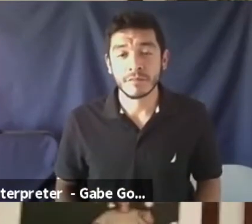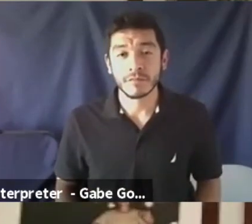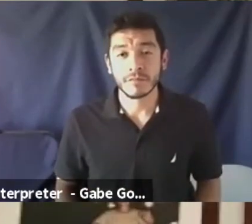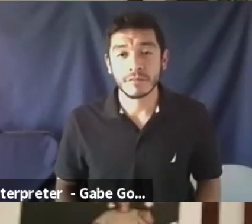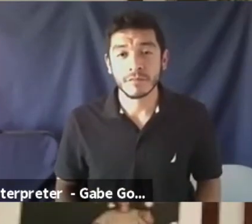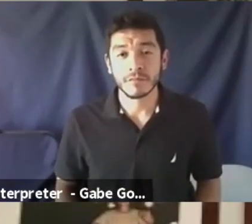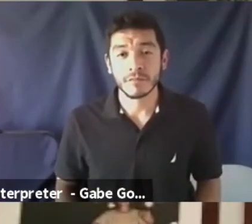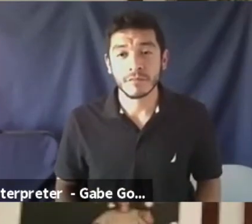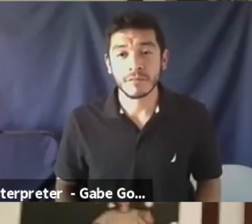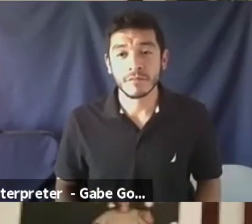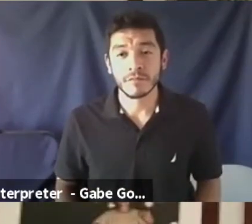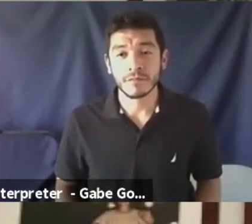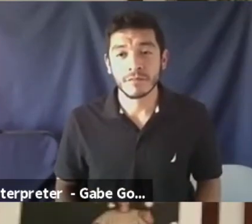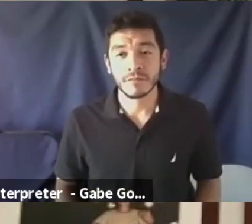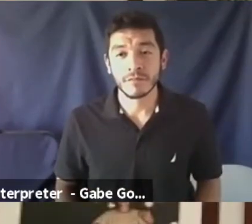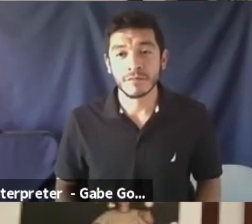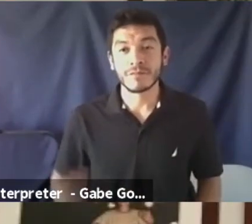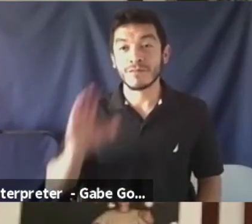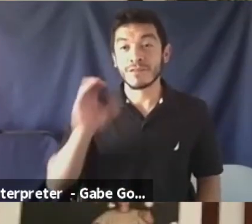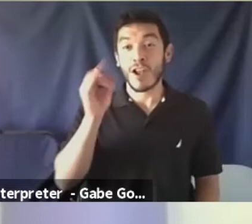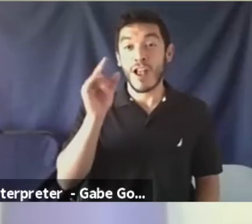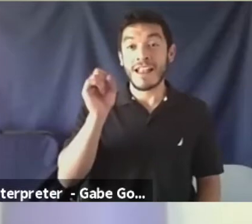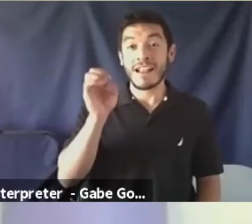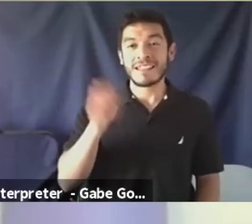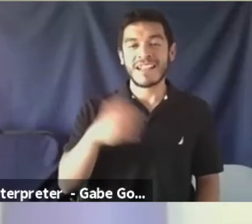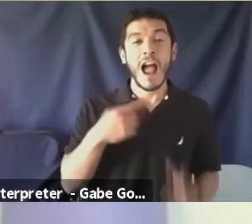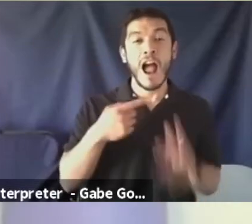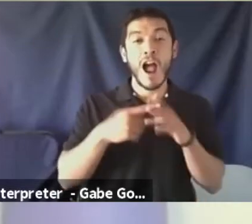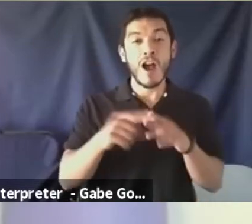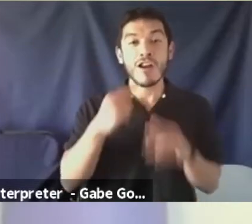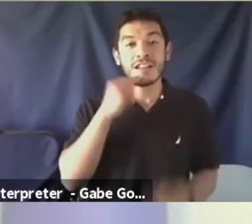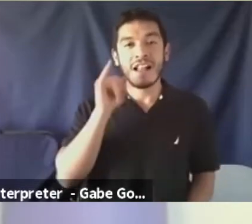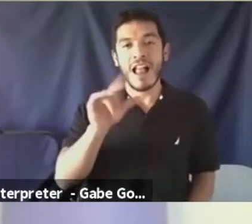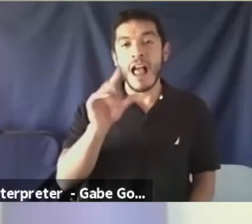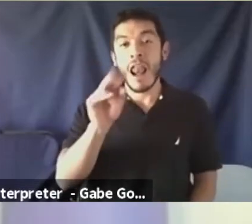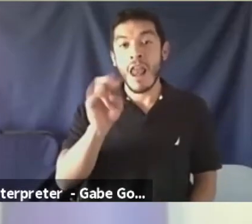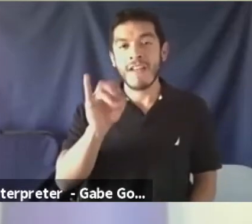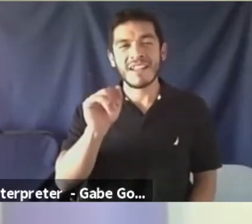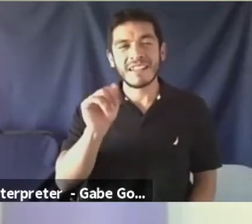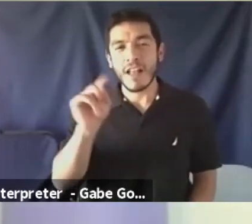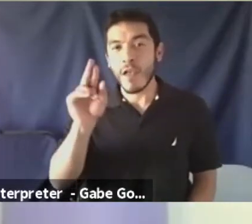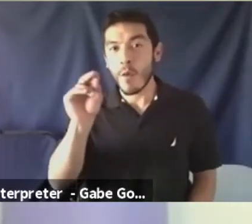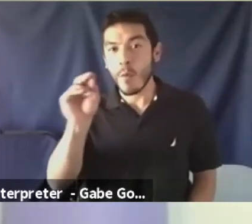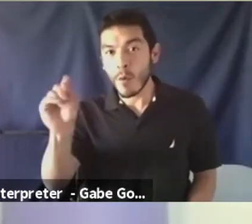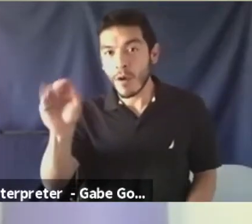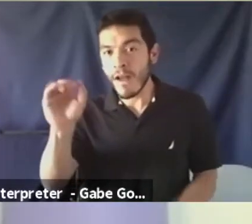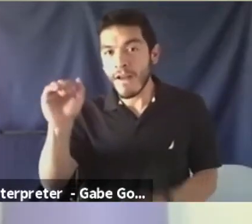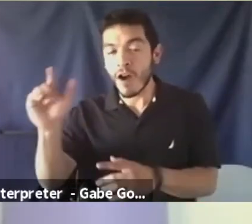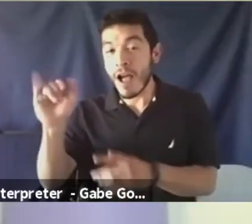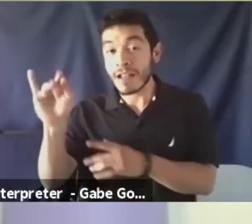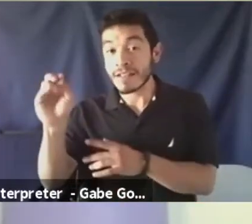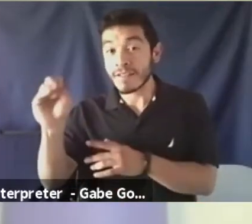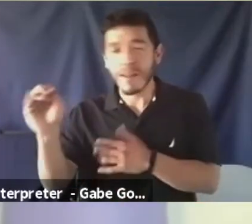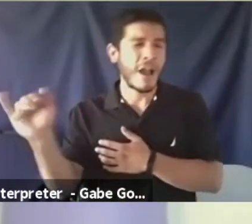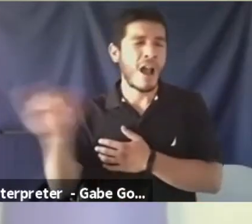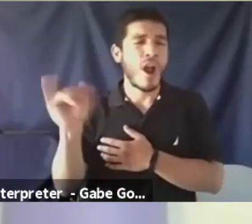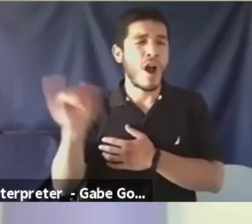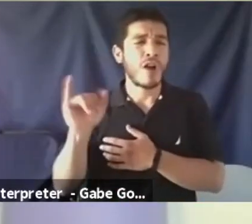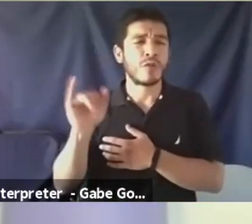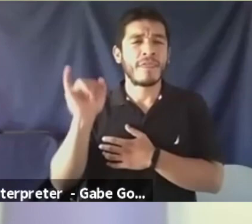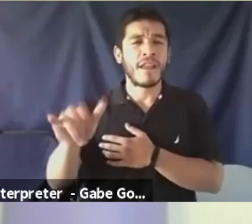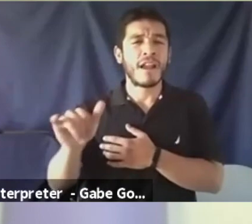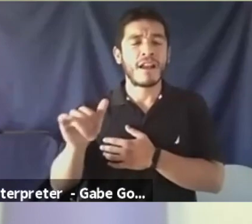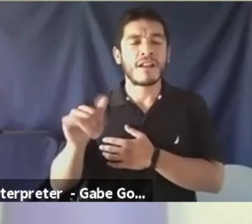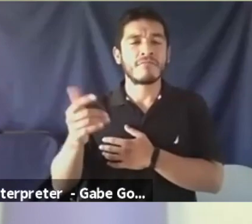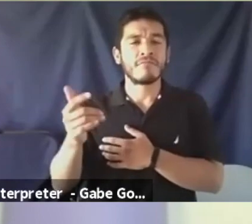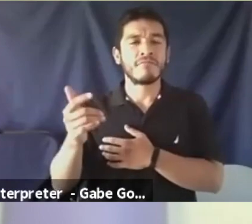Charlese? Oh, well, I started saying love is at the root of all activism, and also just